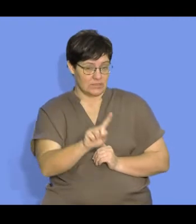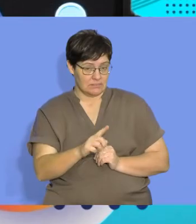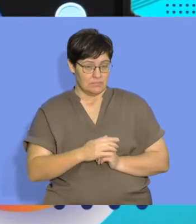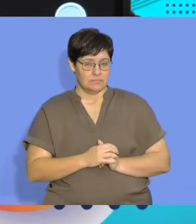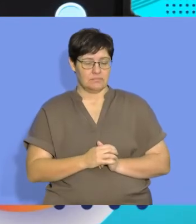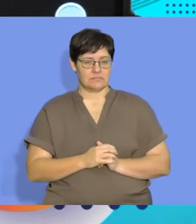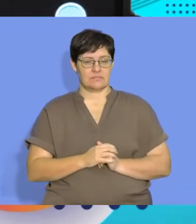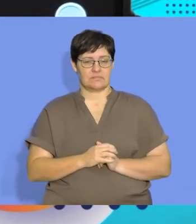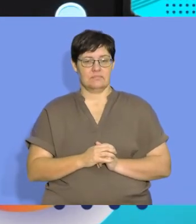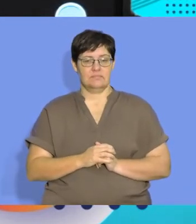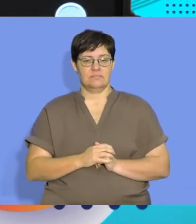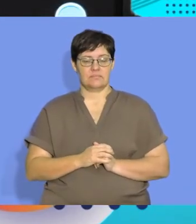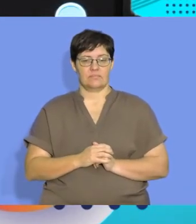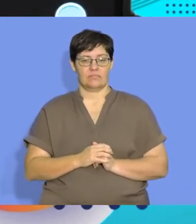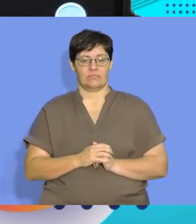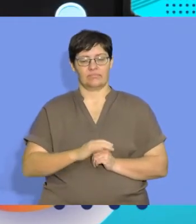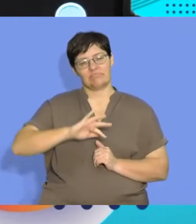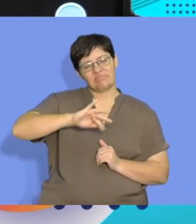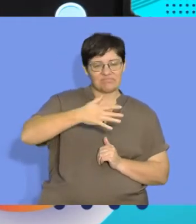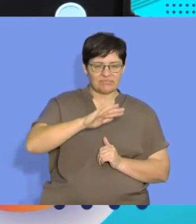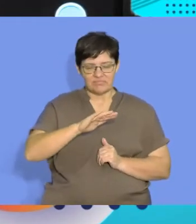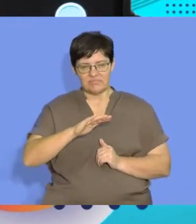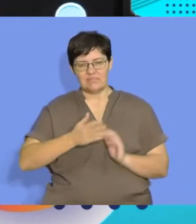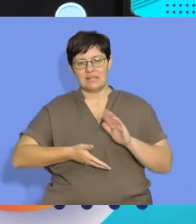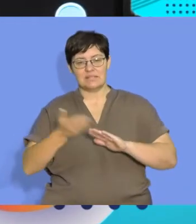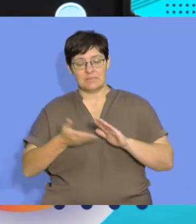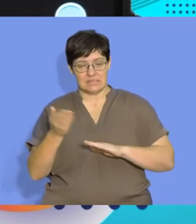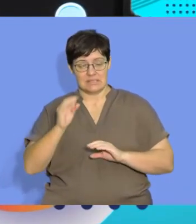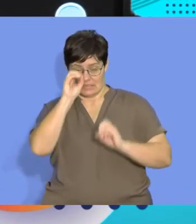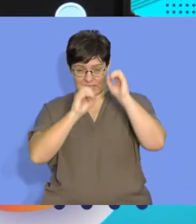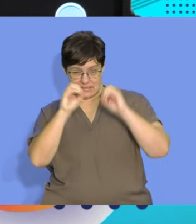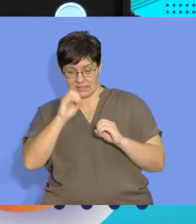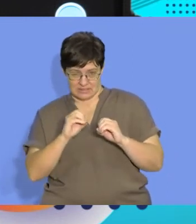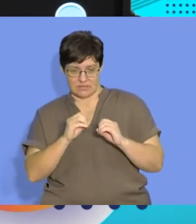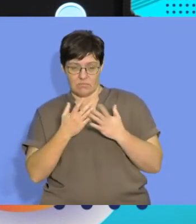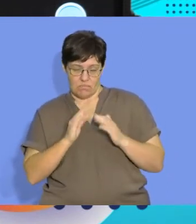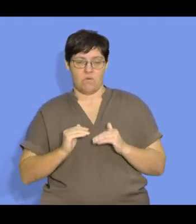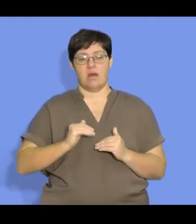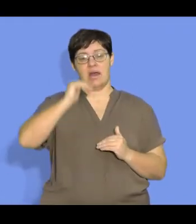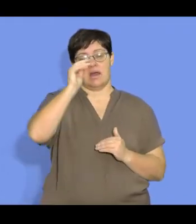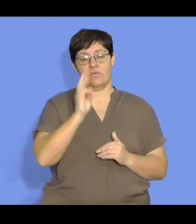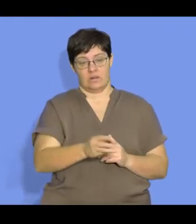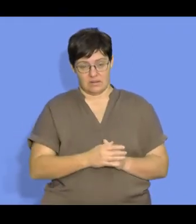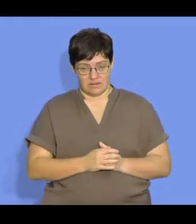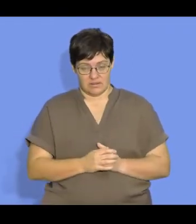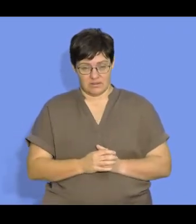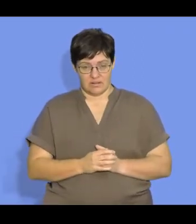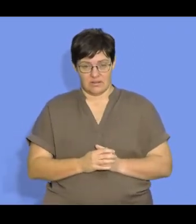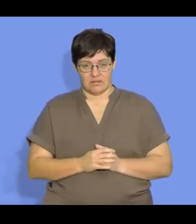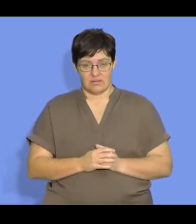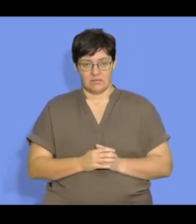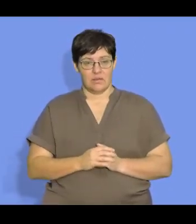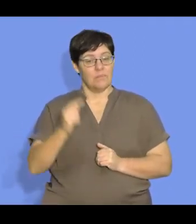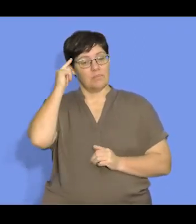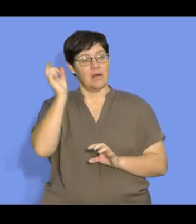means that the average speed of your particles will also be high. So we need to